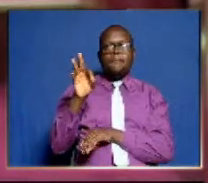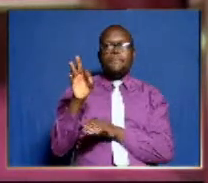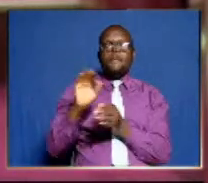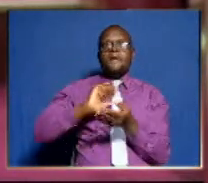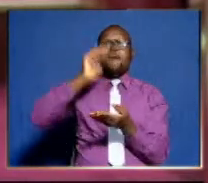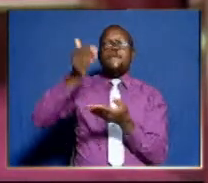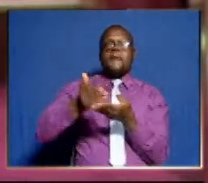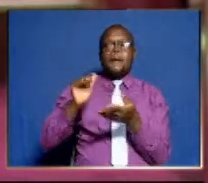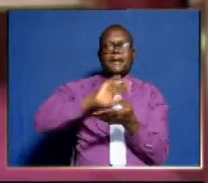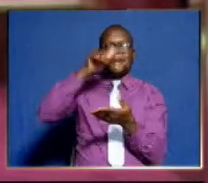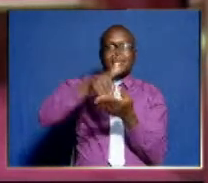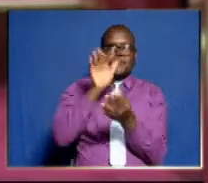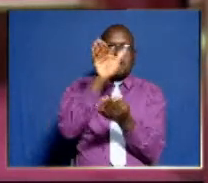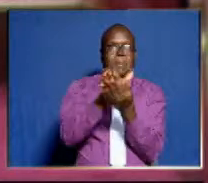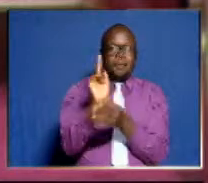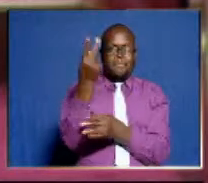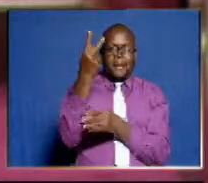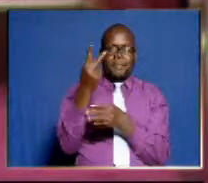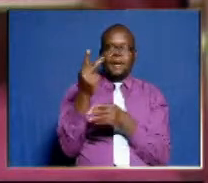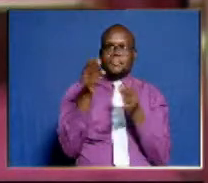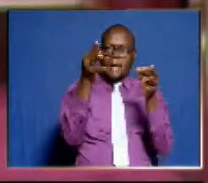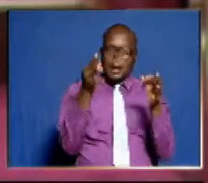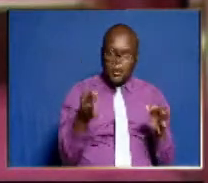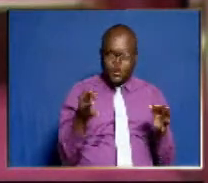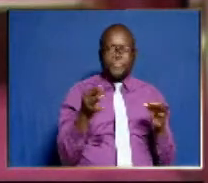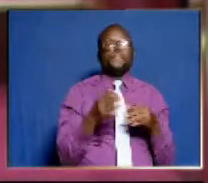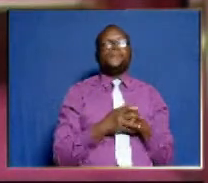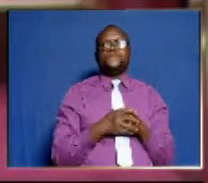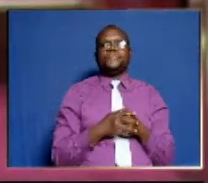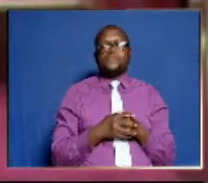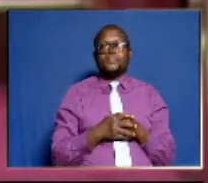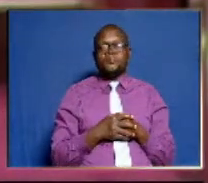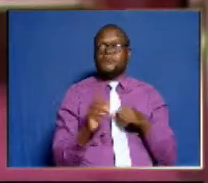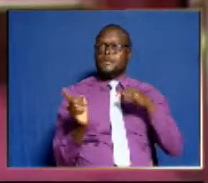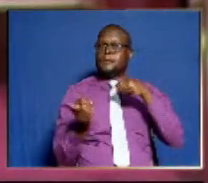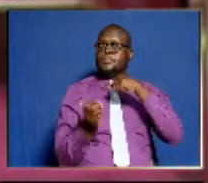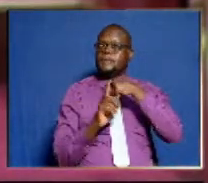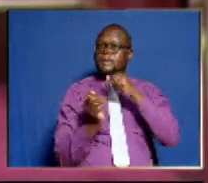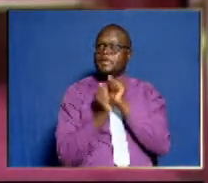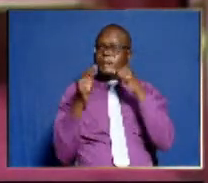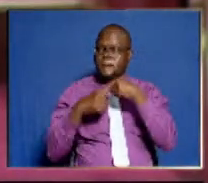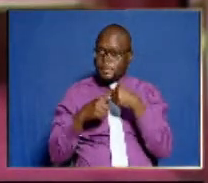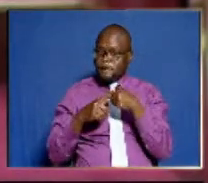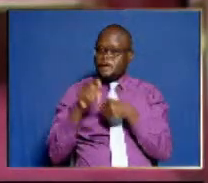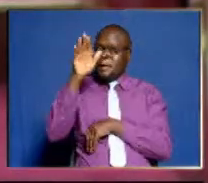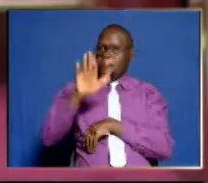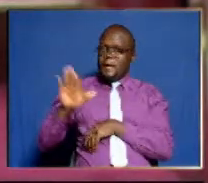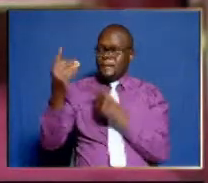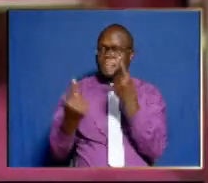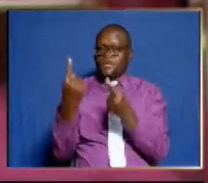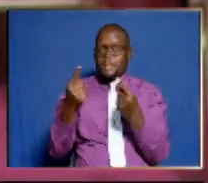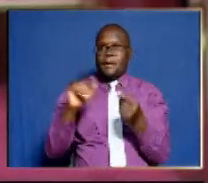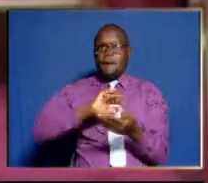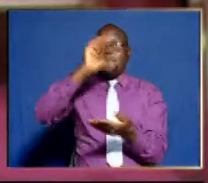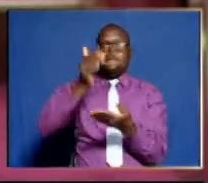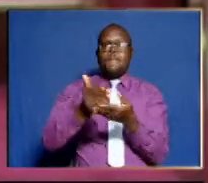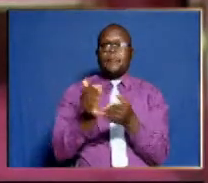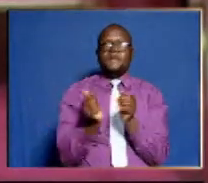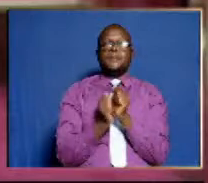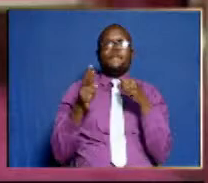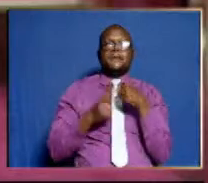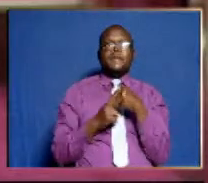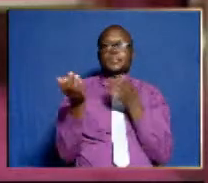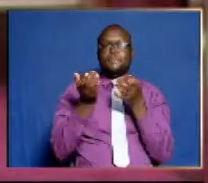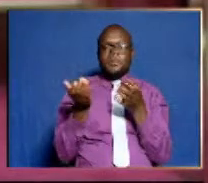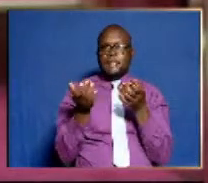Central Bank of Kenya account. Number 16, the Parliamentary Catering Fund. 17,